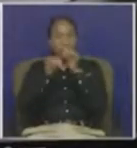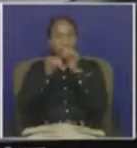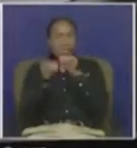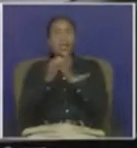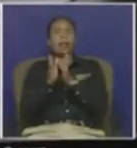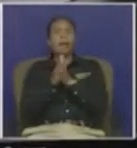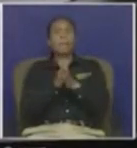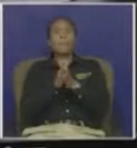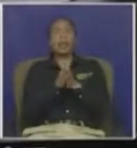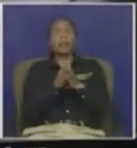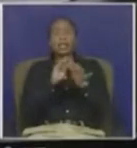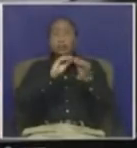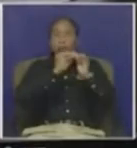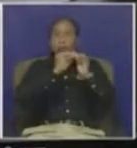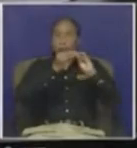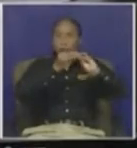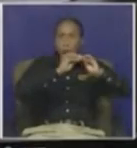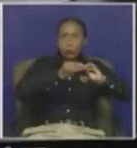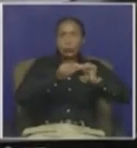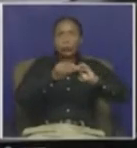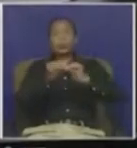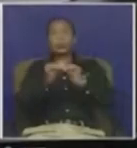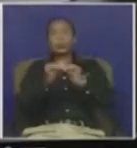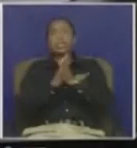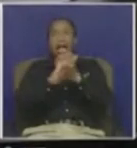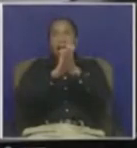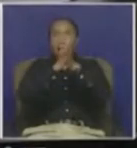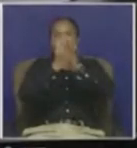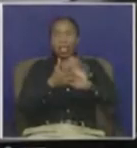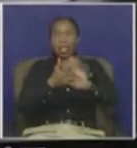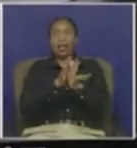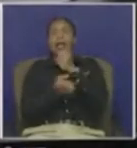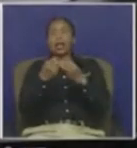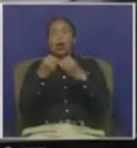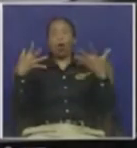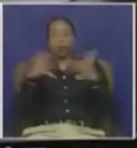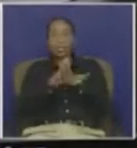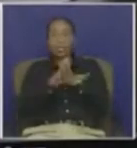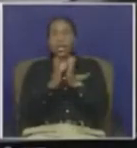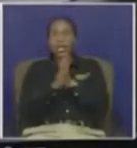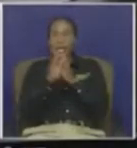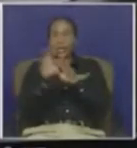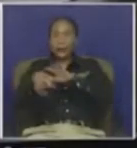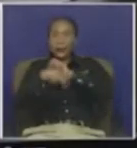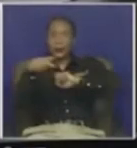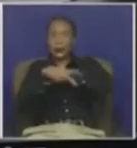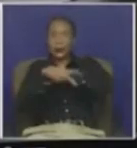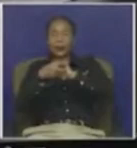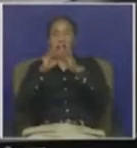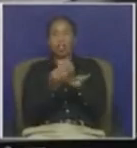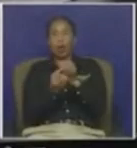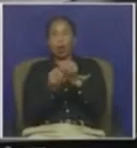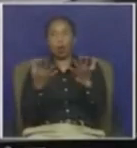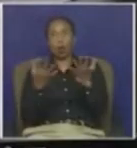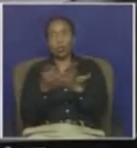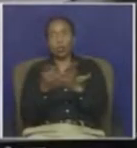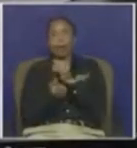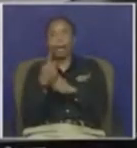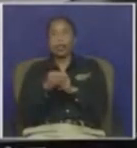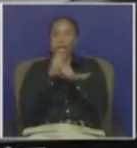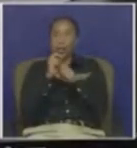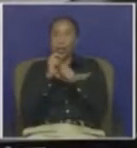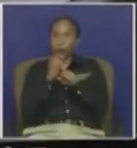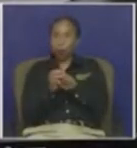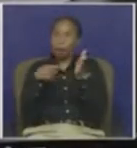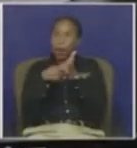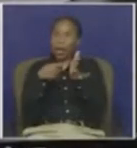replacement, because a lot of vandalization and theft has taken place in a number of aspects there. And we'll then